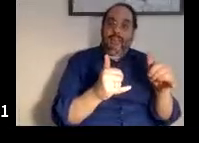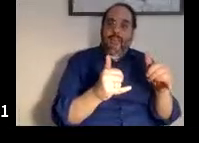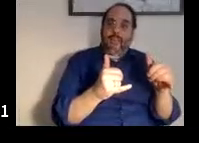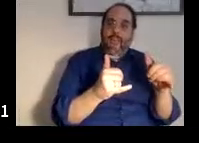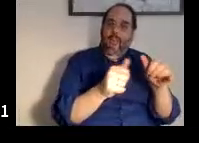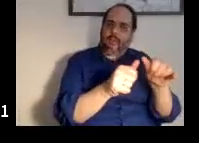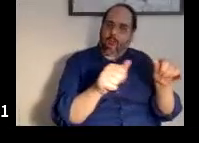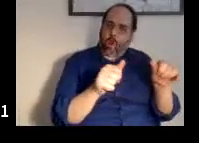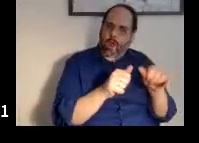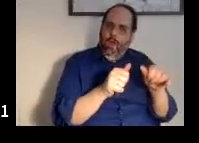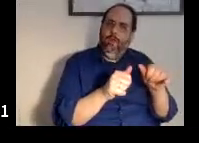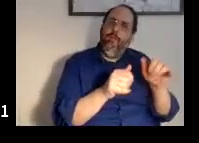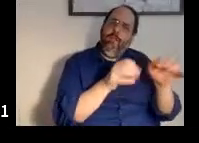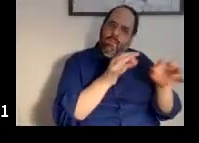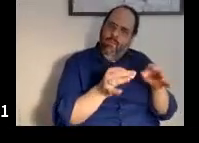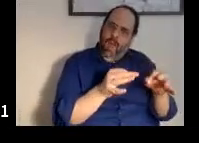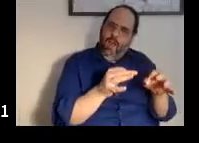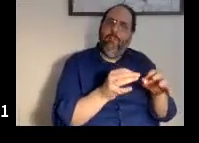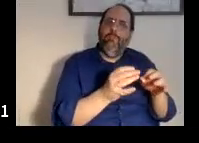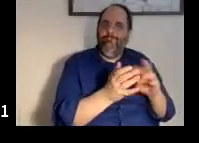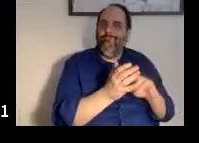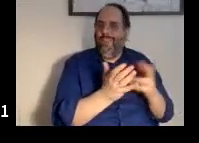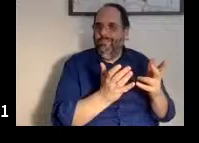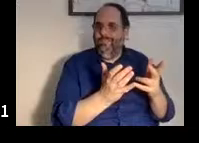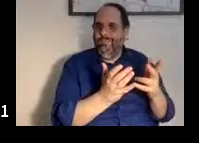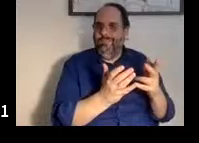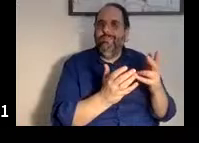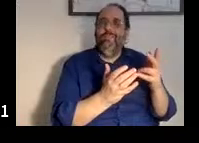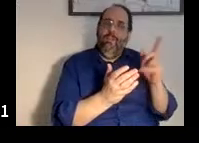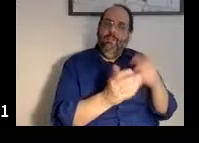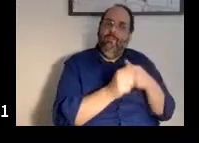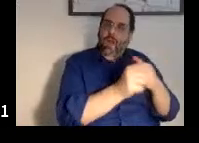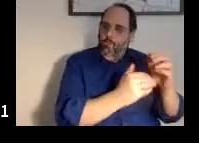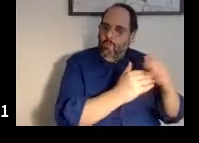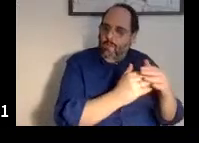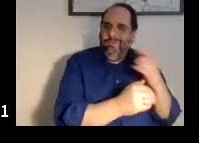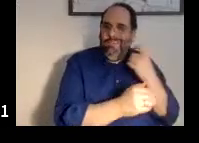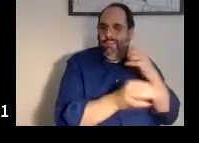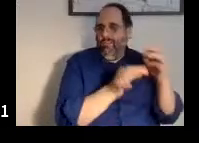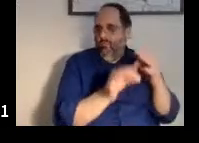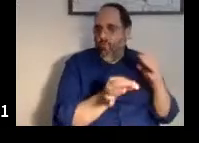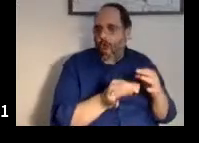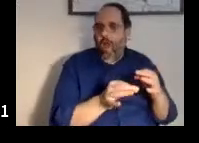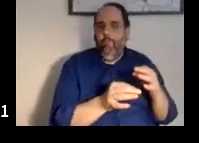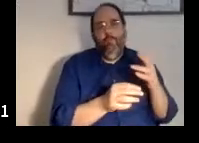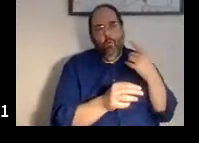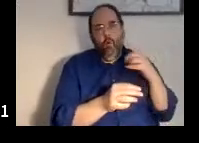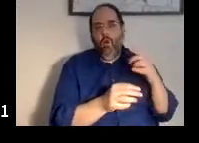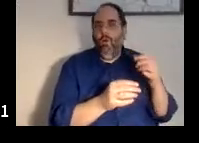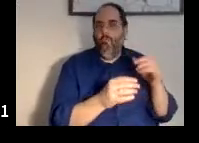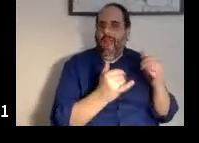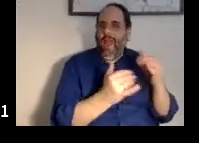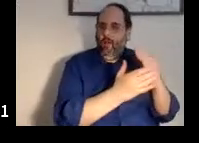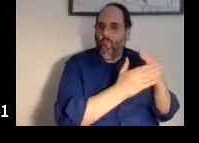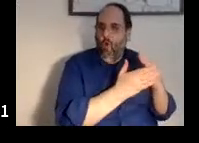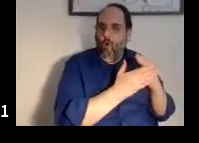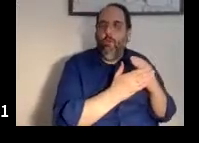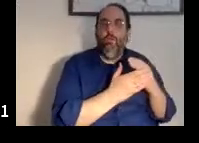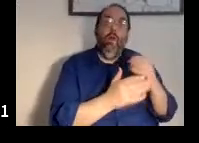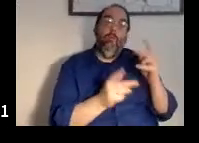for those minimum requirement for play components. Remember, we're trying to identify play components. I've had questions